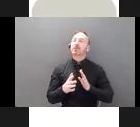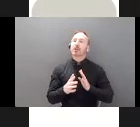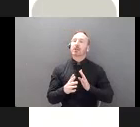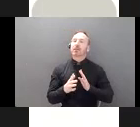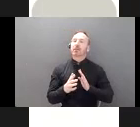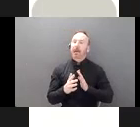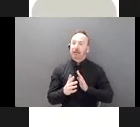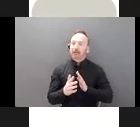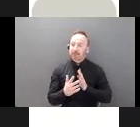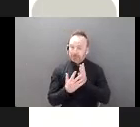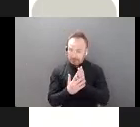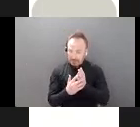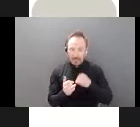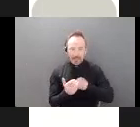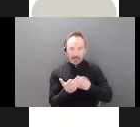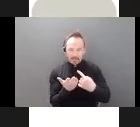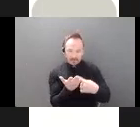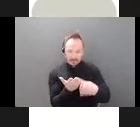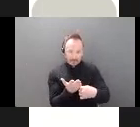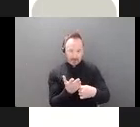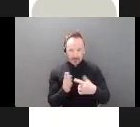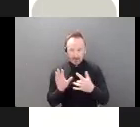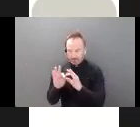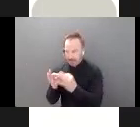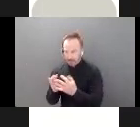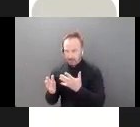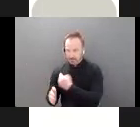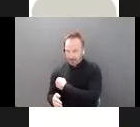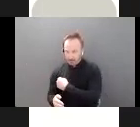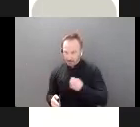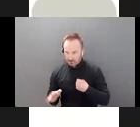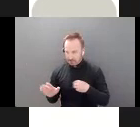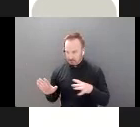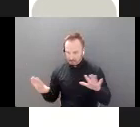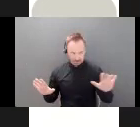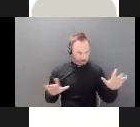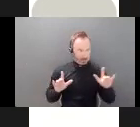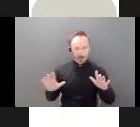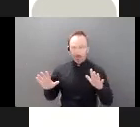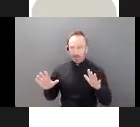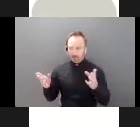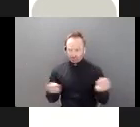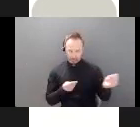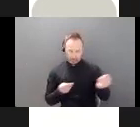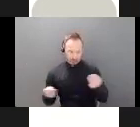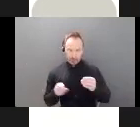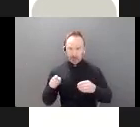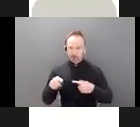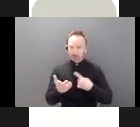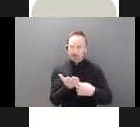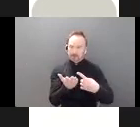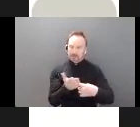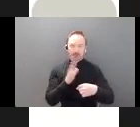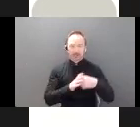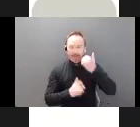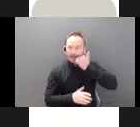issues with a family and try to help them to have excellent conversations about things that affect their daily lives, affect the